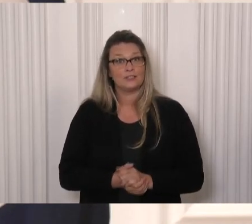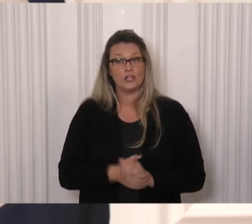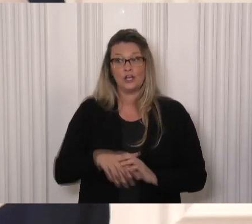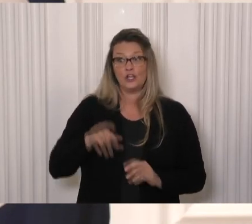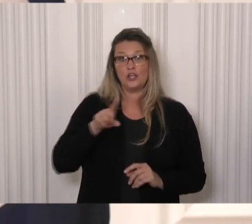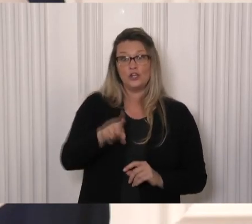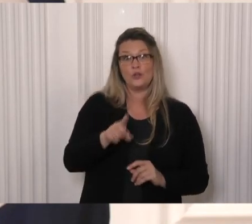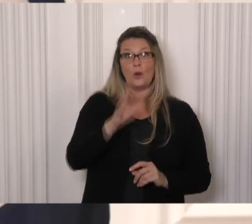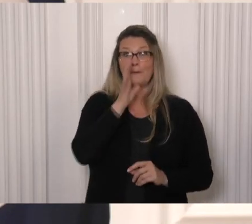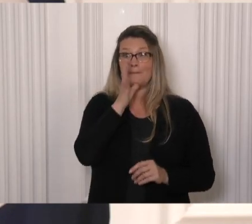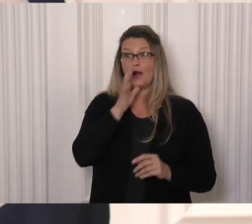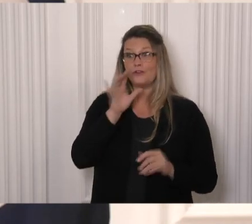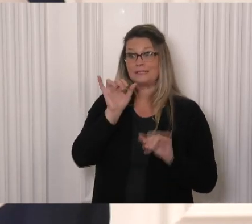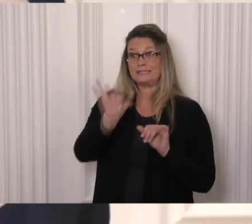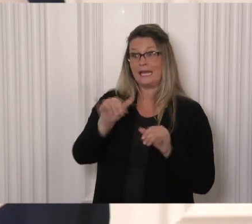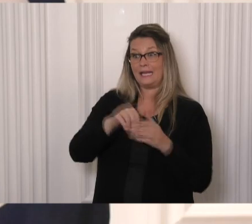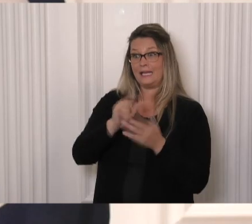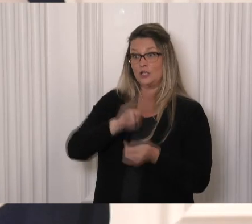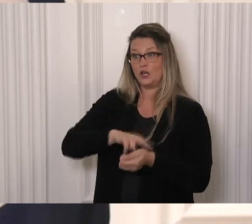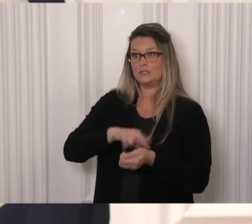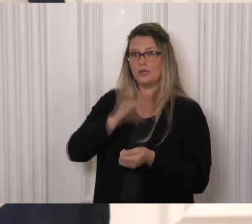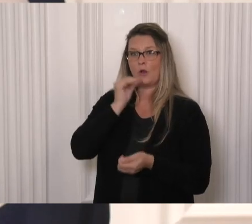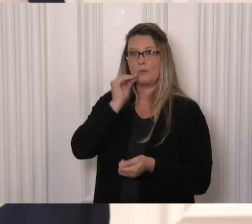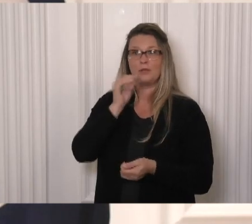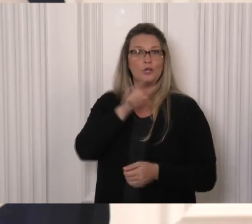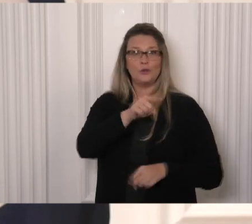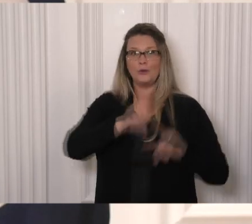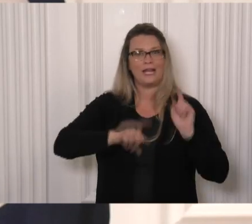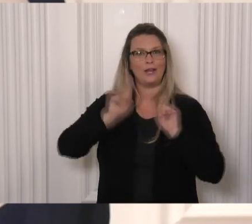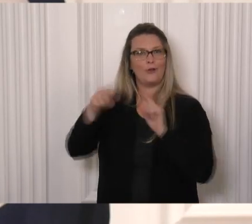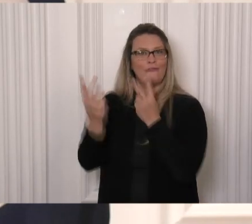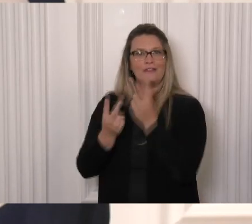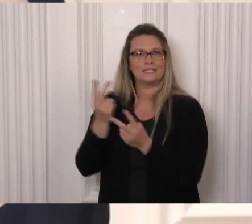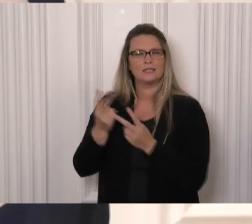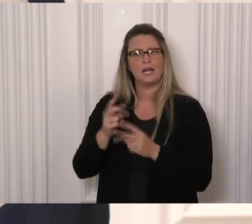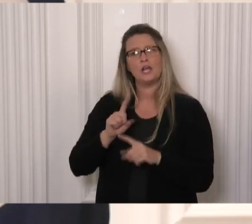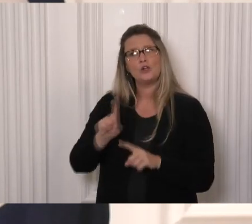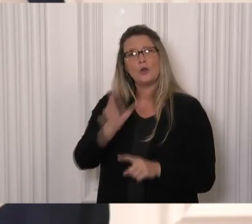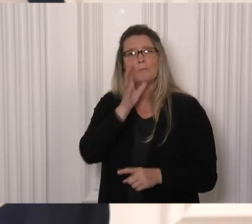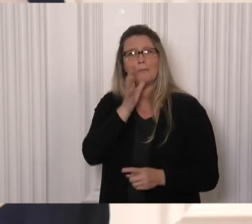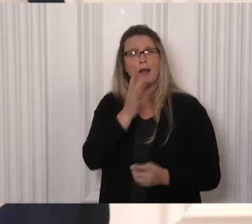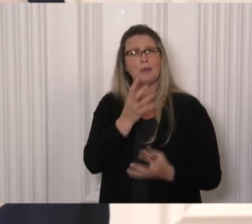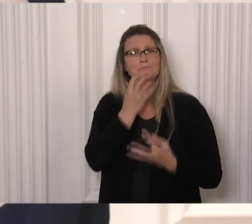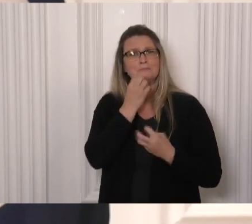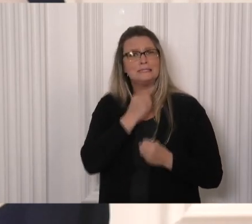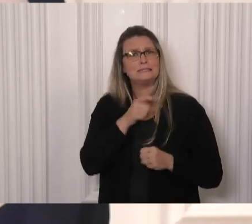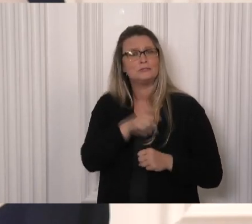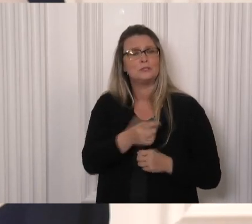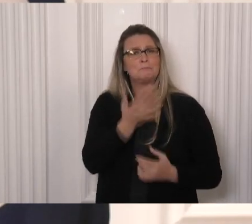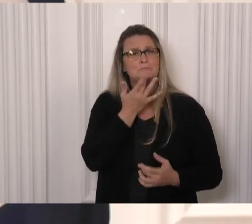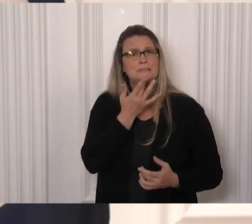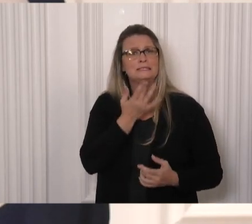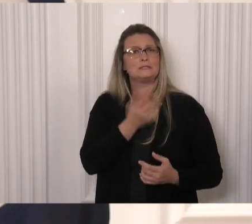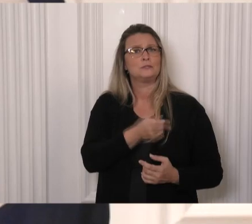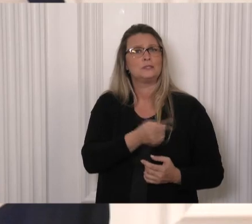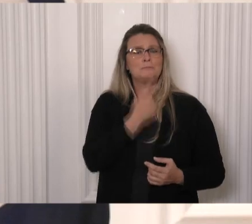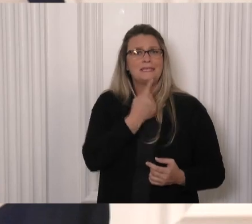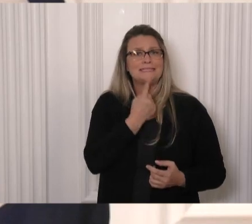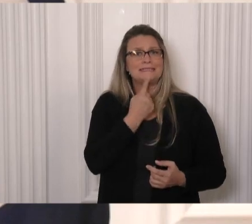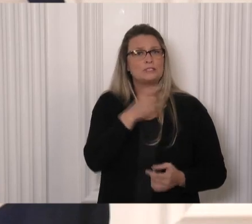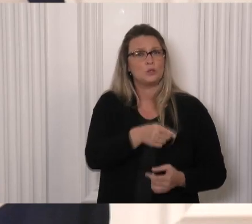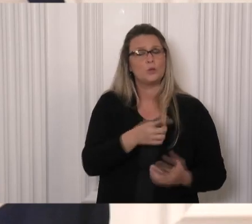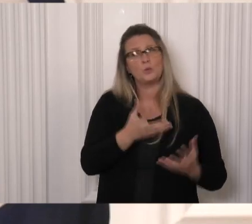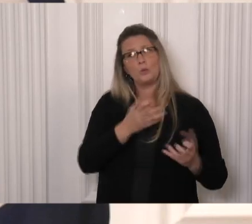your mom's in a nursing home, you can't go see her. And she needs you to go see her. She depends on that